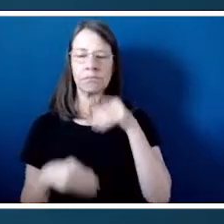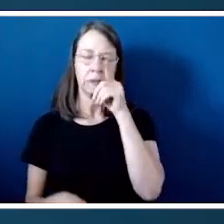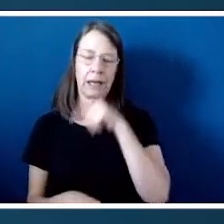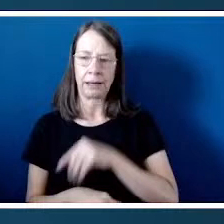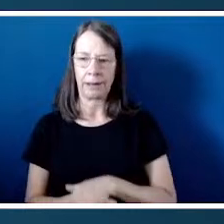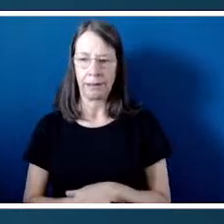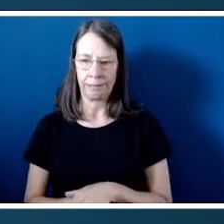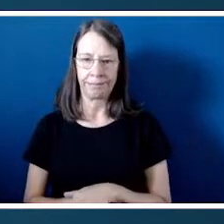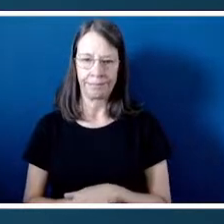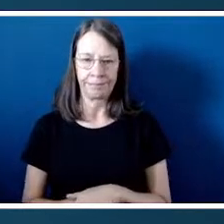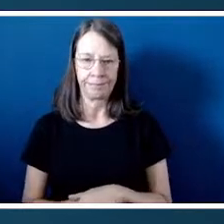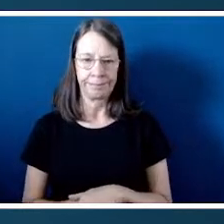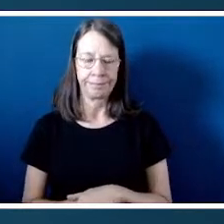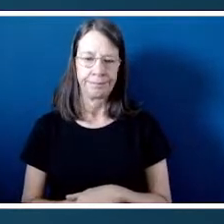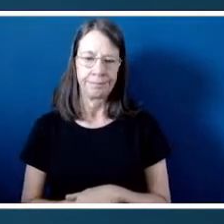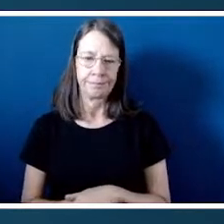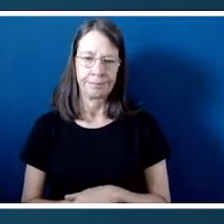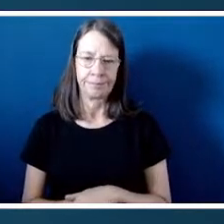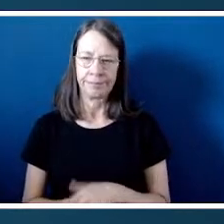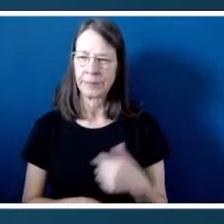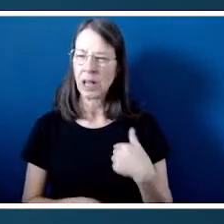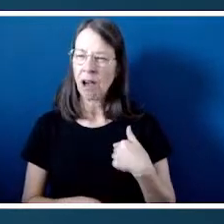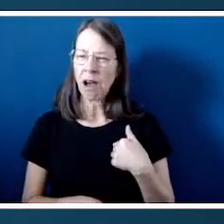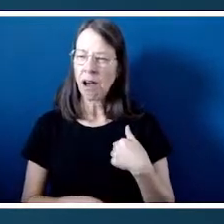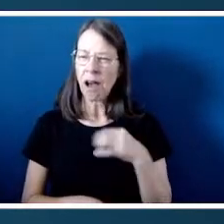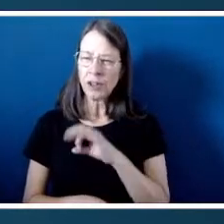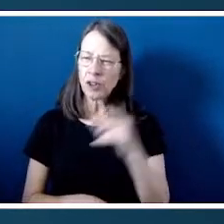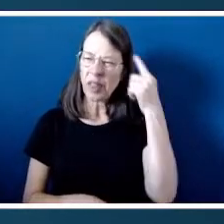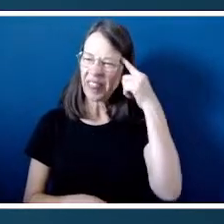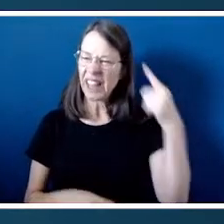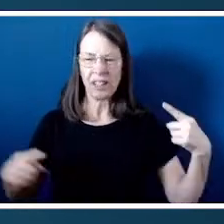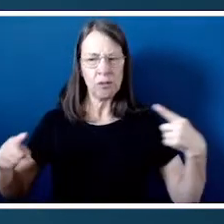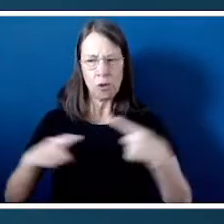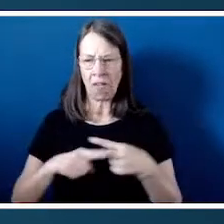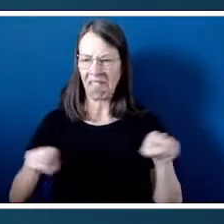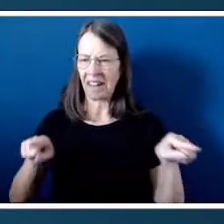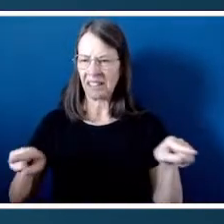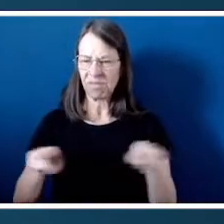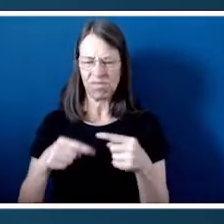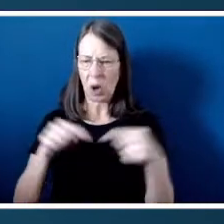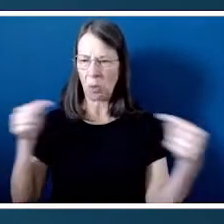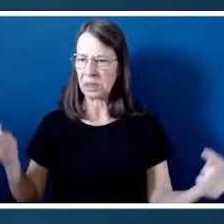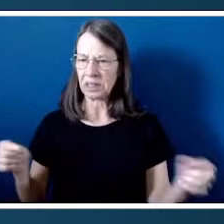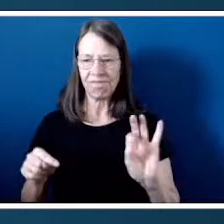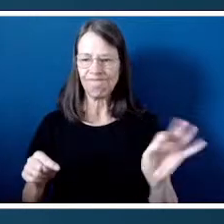So I don't see a contradiction. Okay, Australia